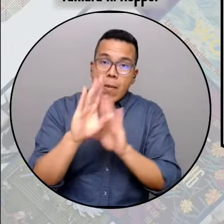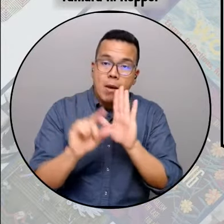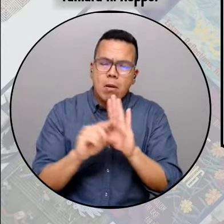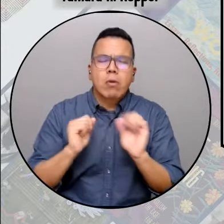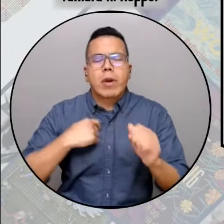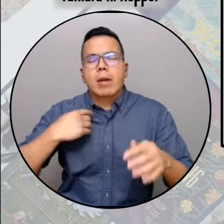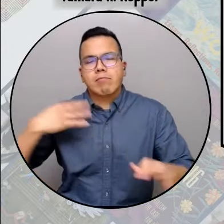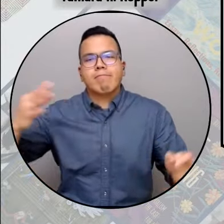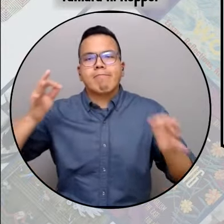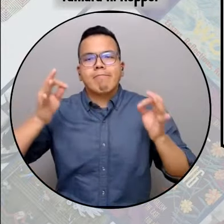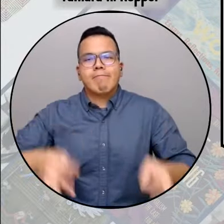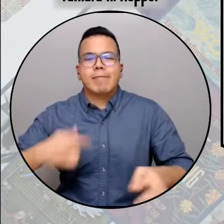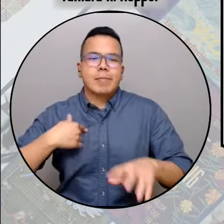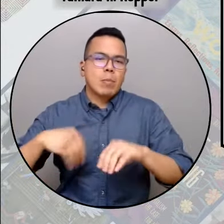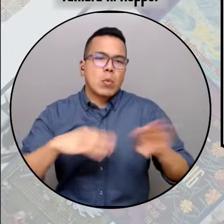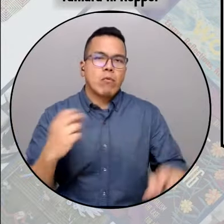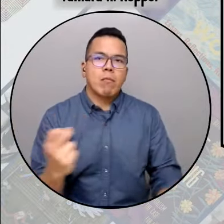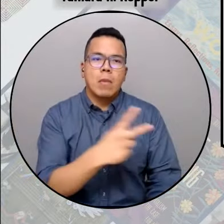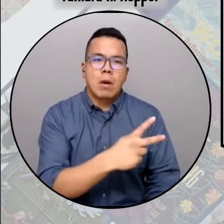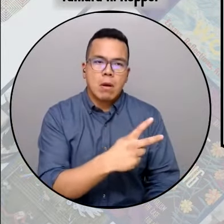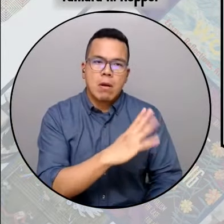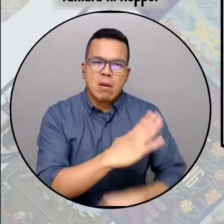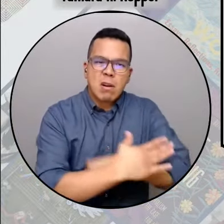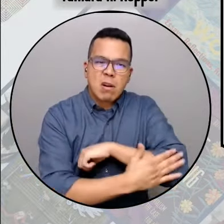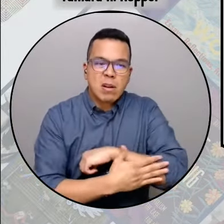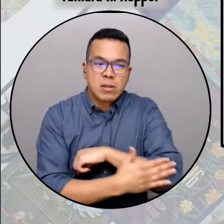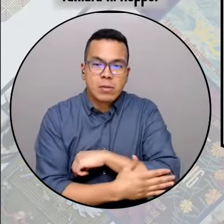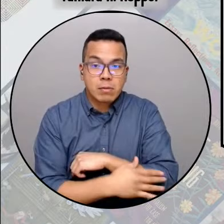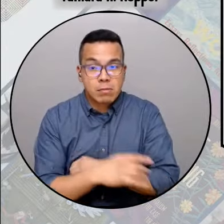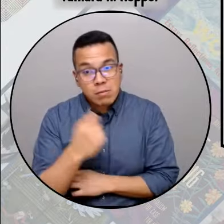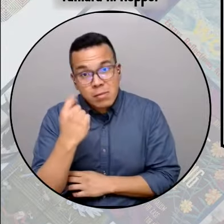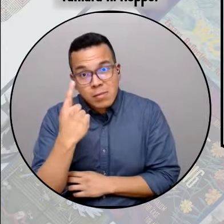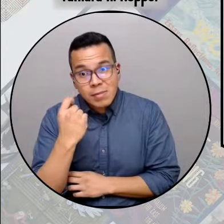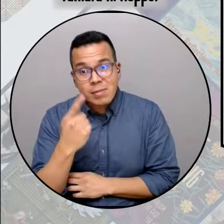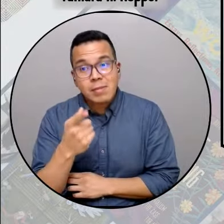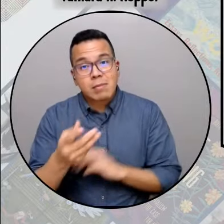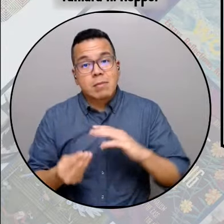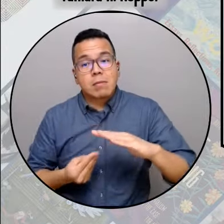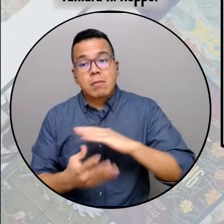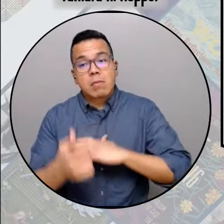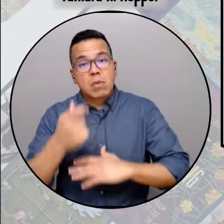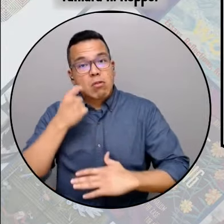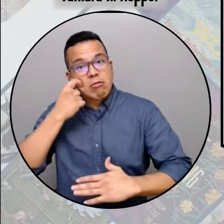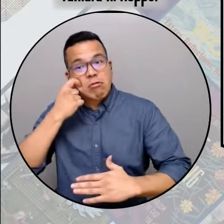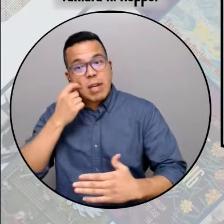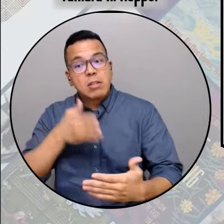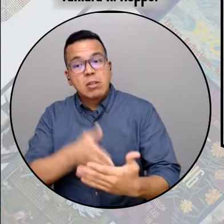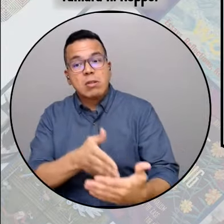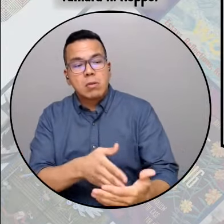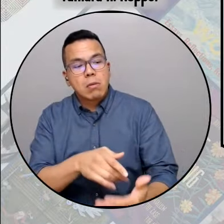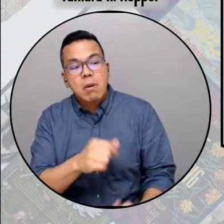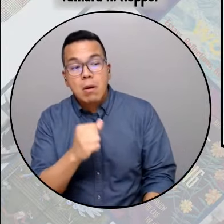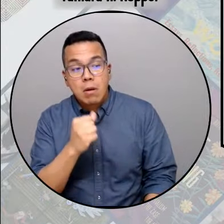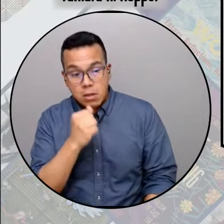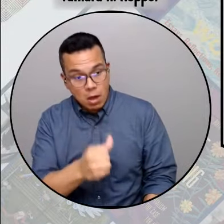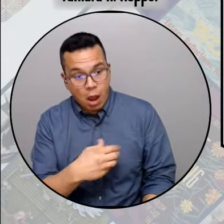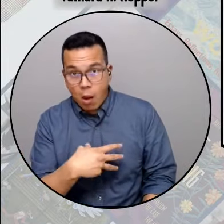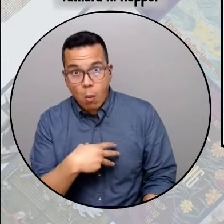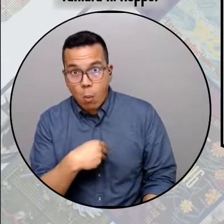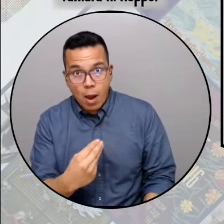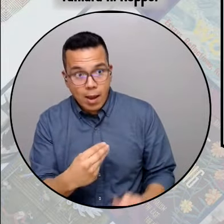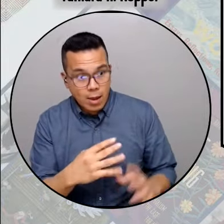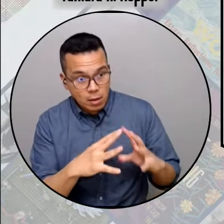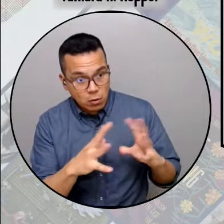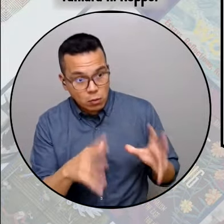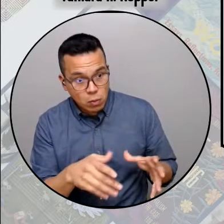a lot of times racially, right, against particularly unwanted non-white groups. It's also with